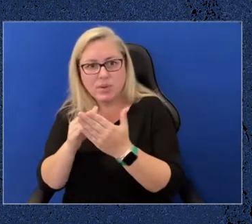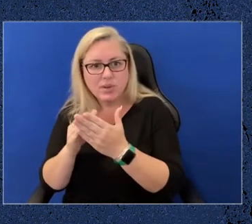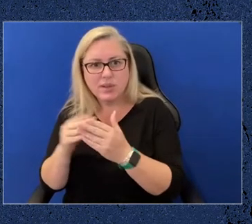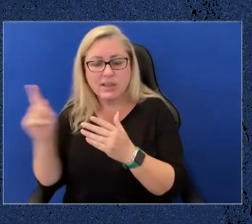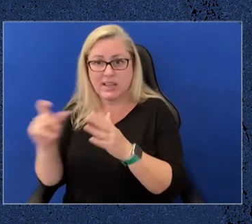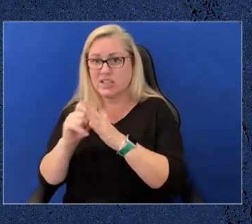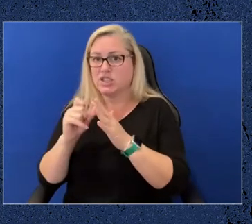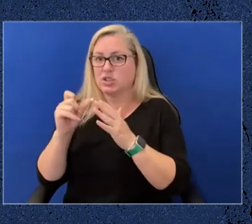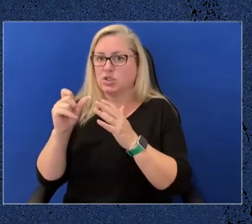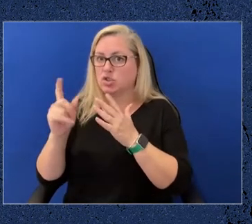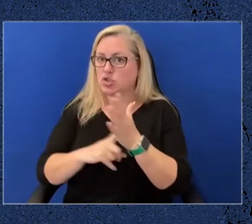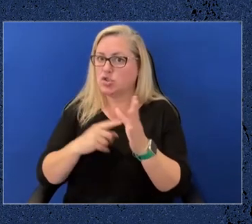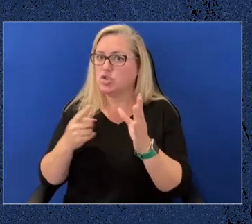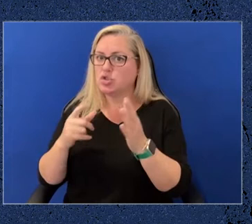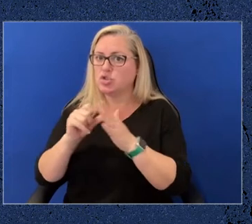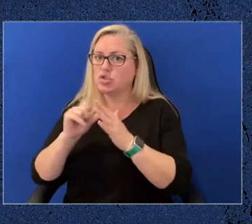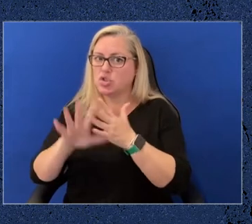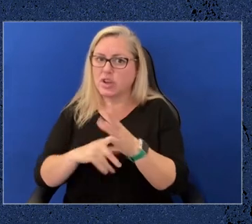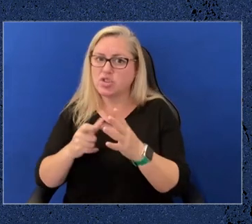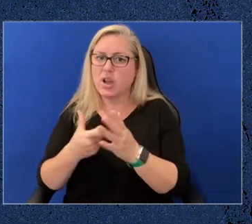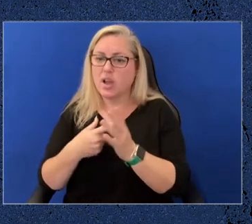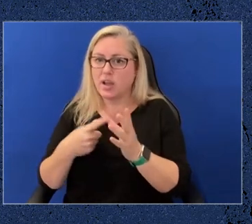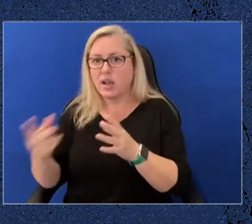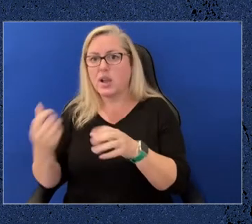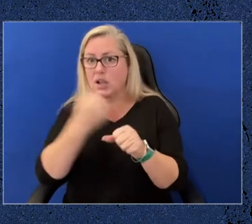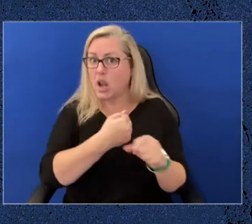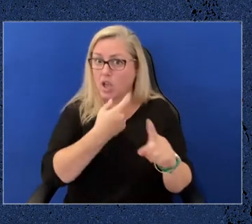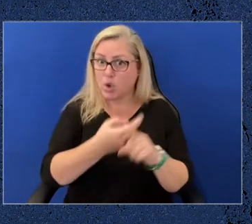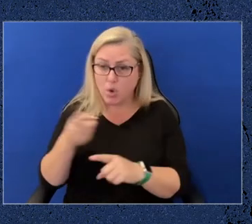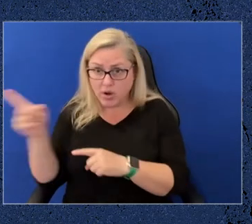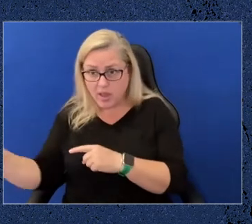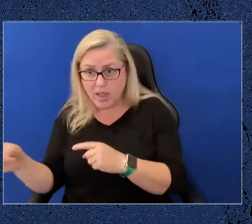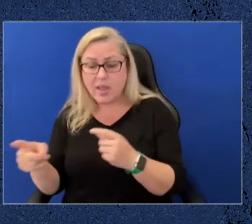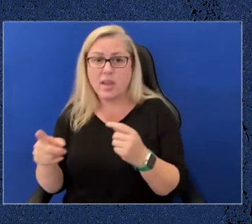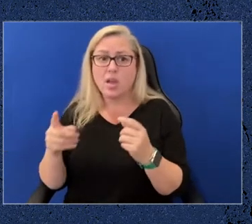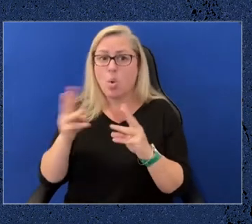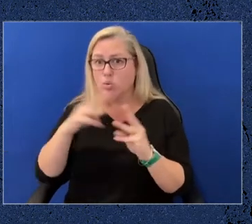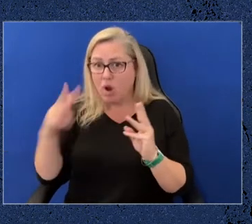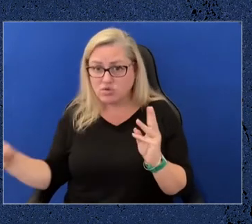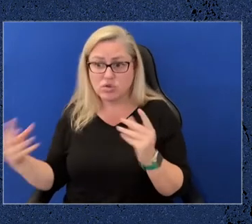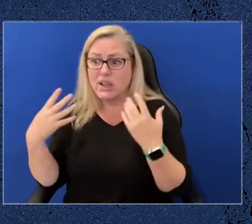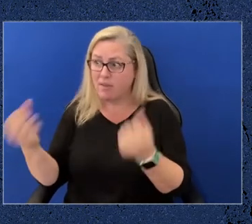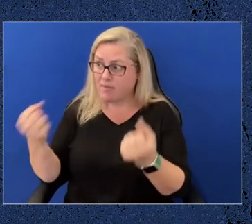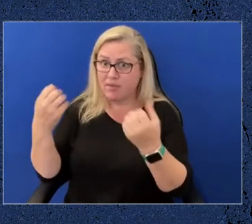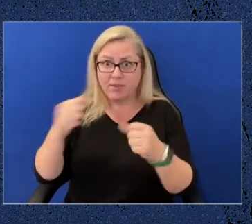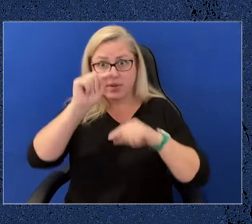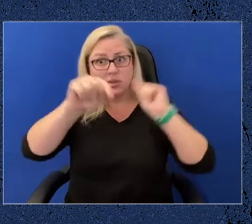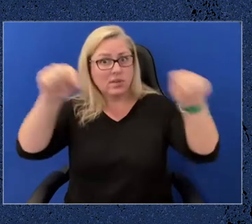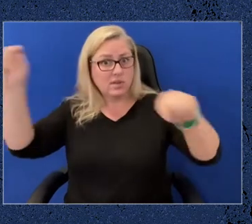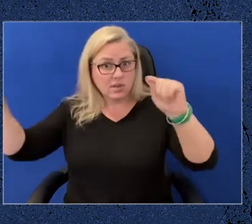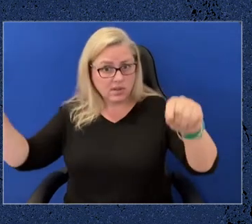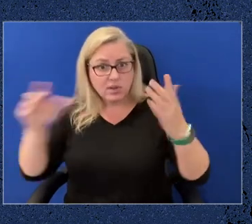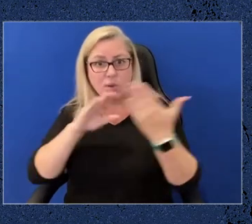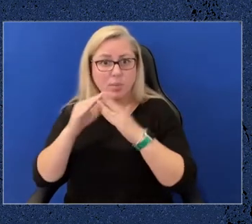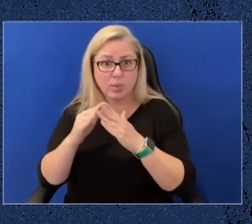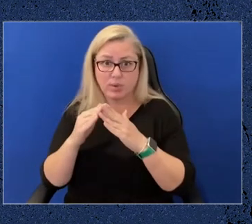they're amazing. You know, they're up and running and they're burning. Gunai Kurnai are at a stage, Tunurunga at a stage, Wurundjeri at a stage. There's various communities out there who are